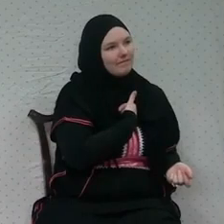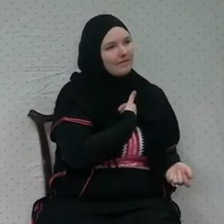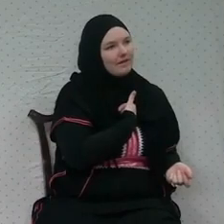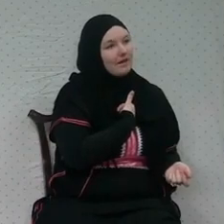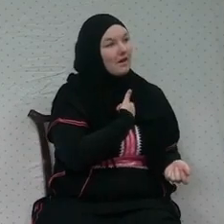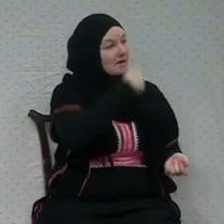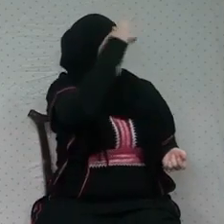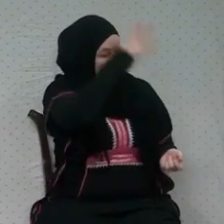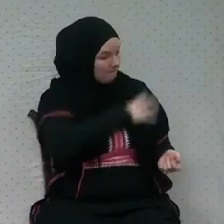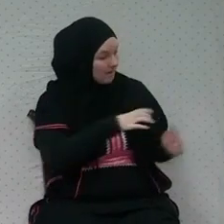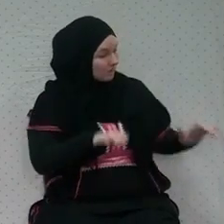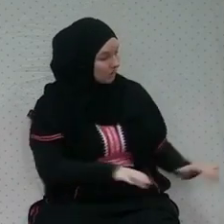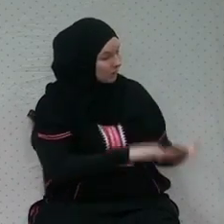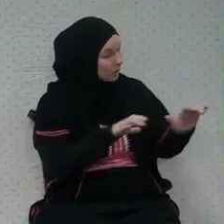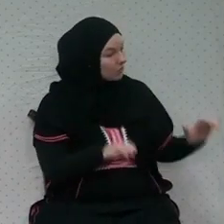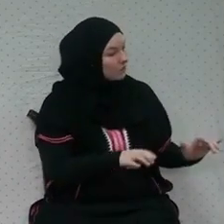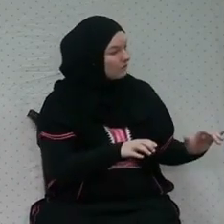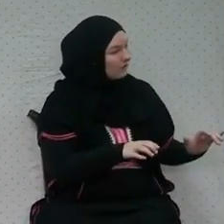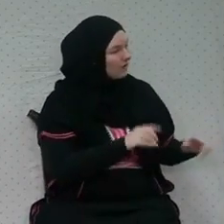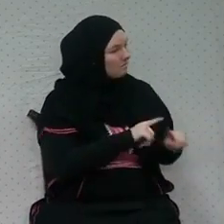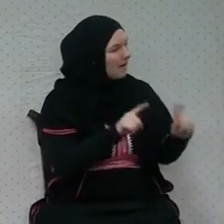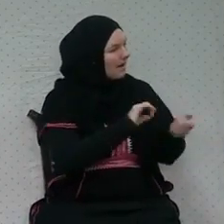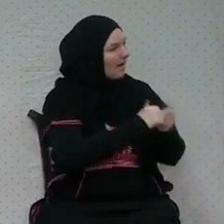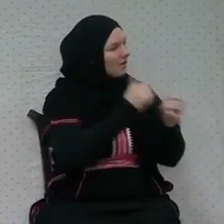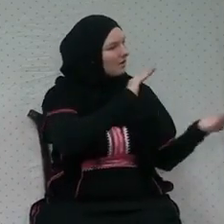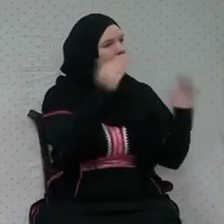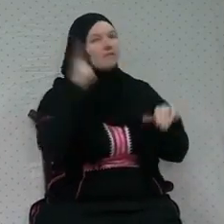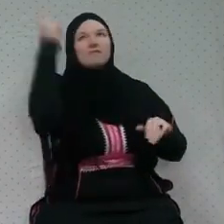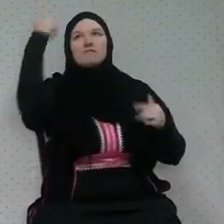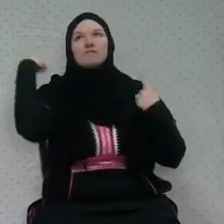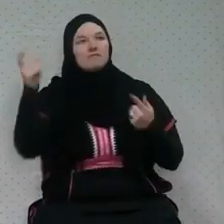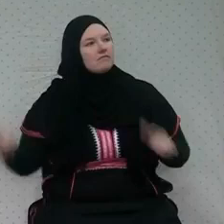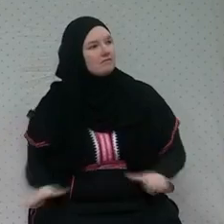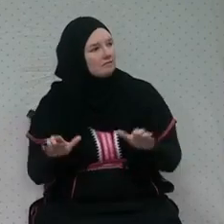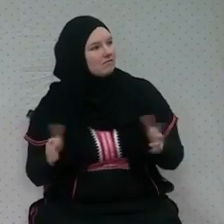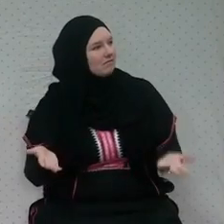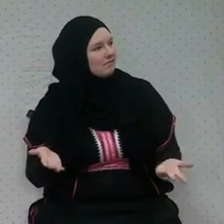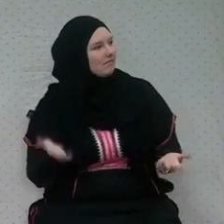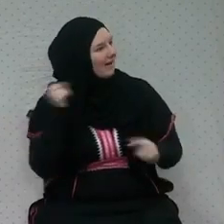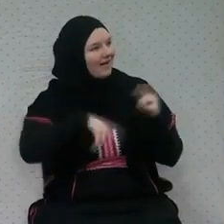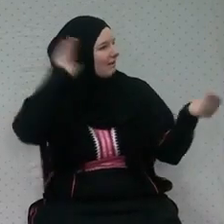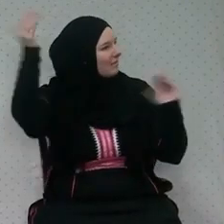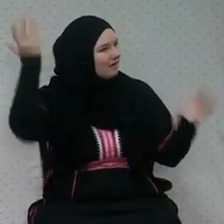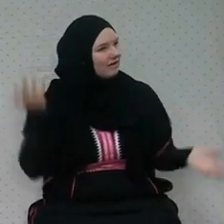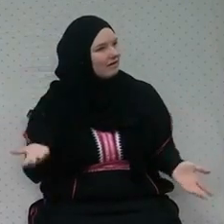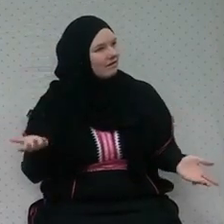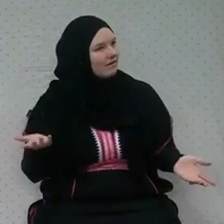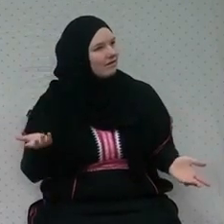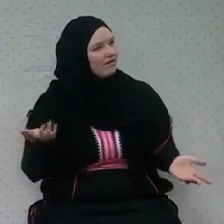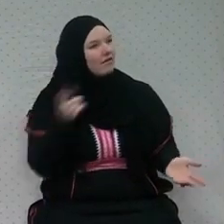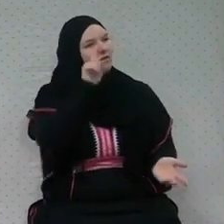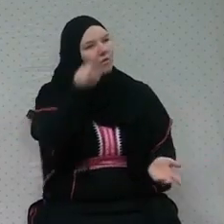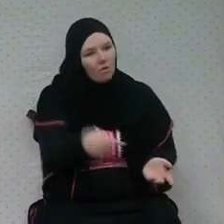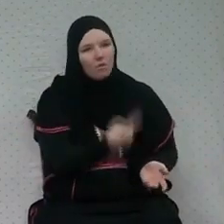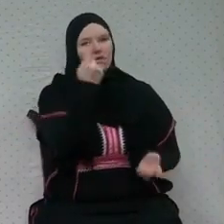compared, whether it is a system of anything. There is no such a thing. The only system